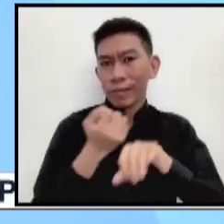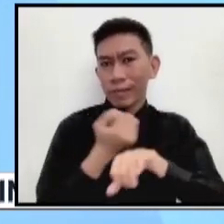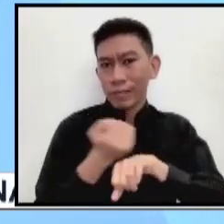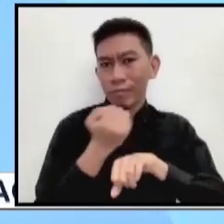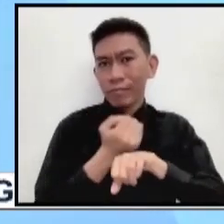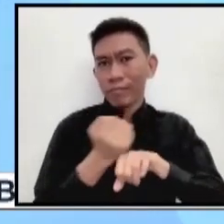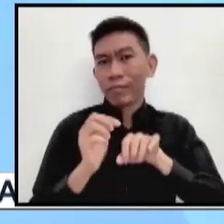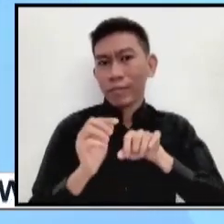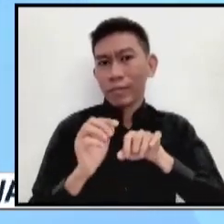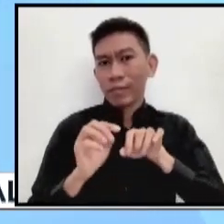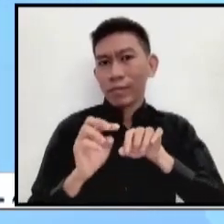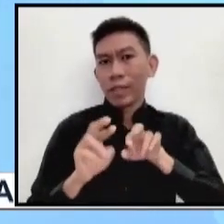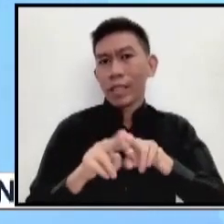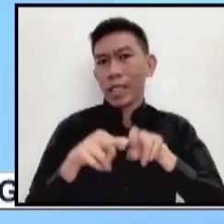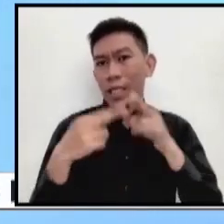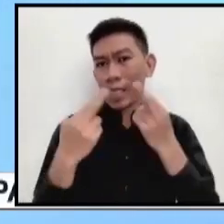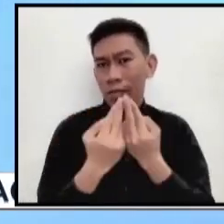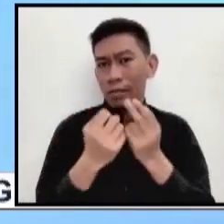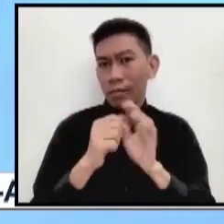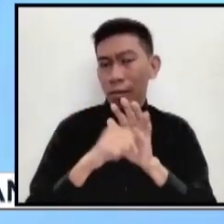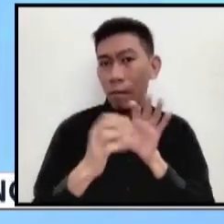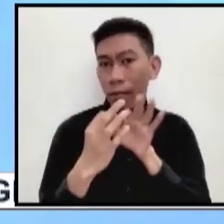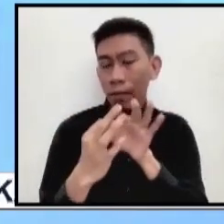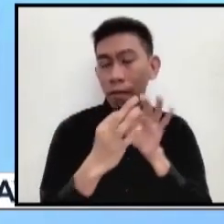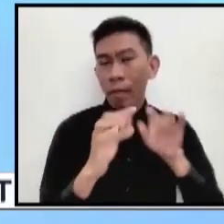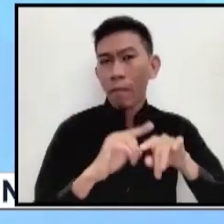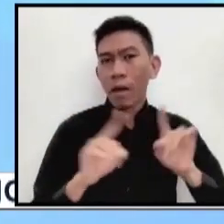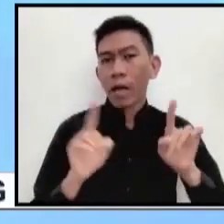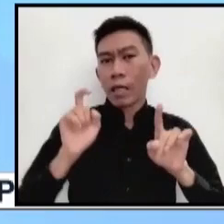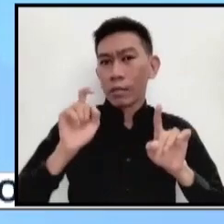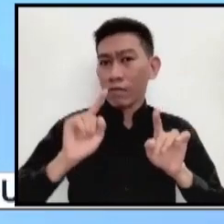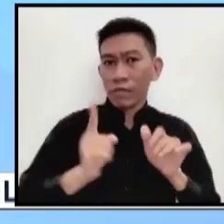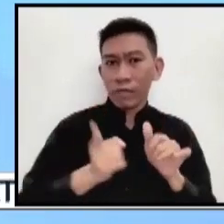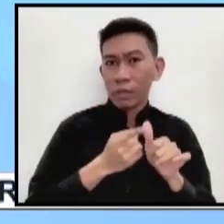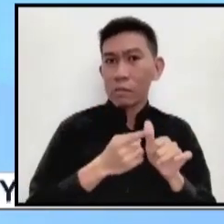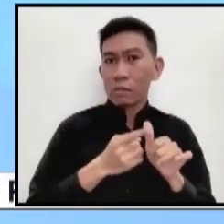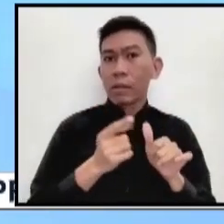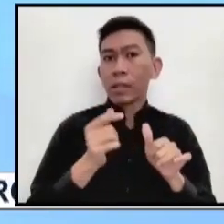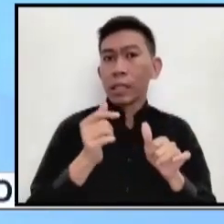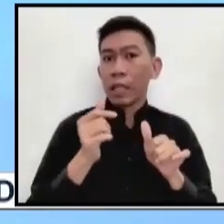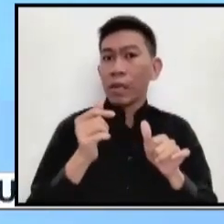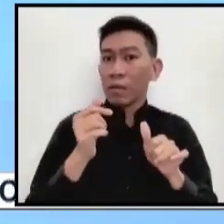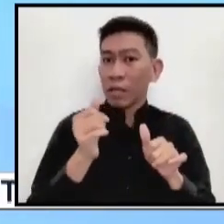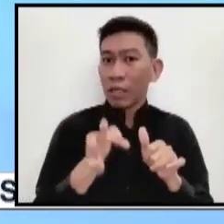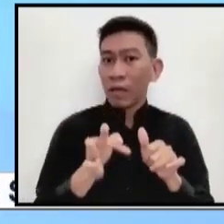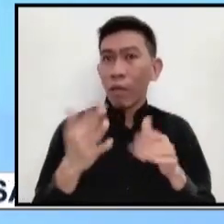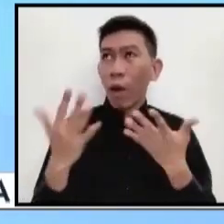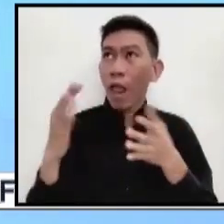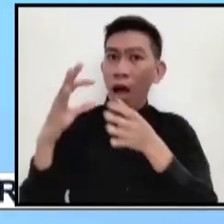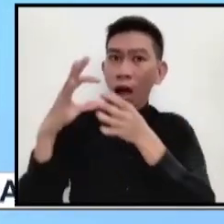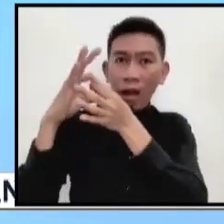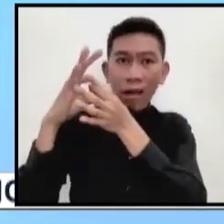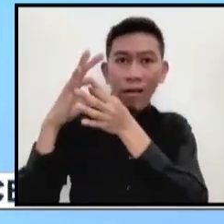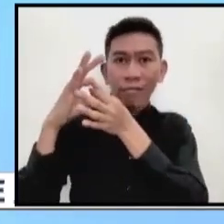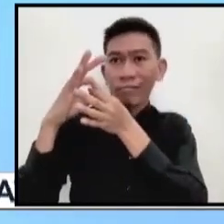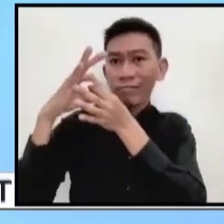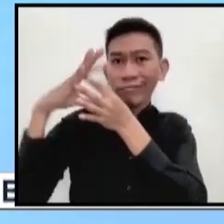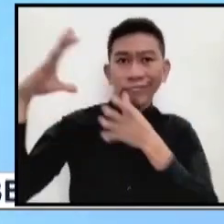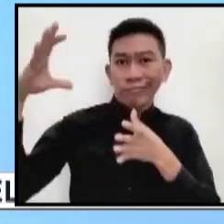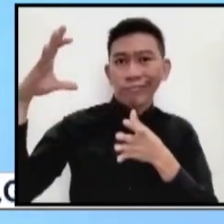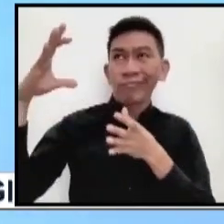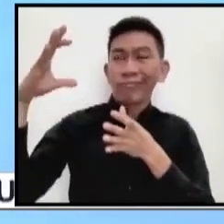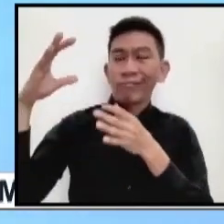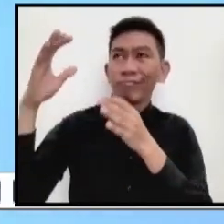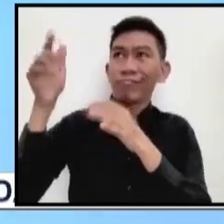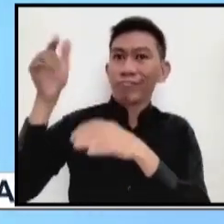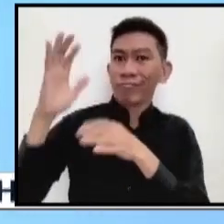unless man is reconciled with God, maliban na magkaroon ng tamang relasyon ang tao sa Diyos,